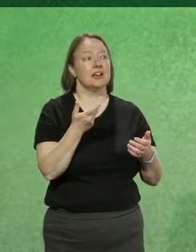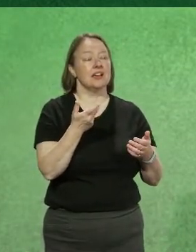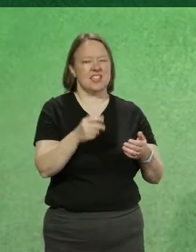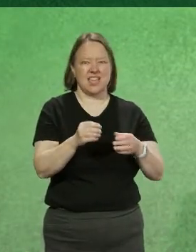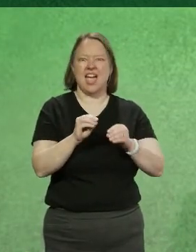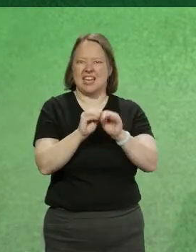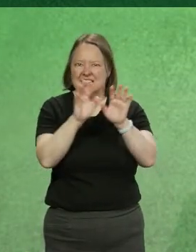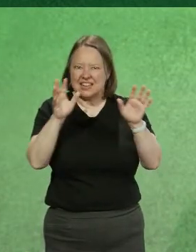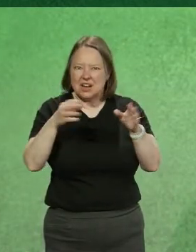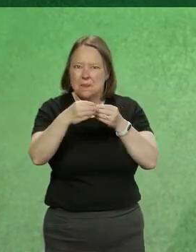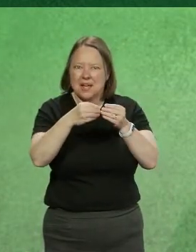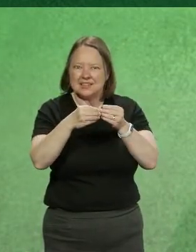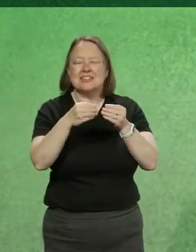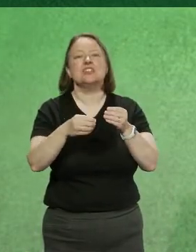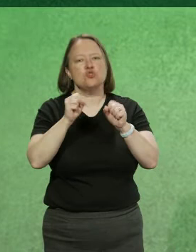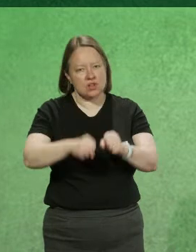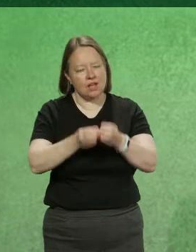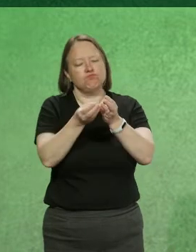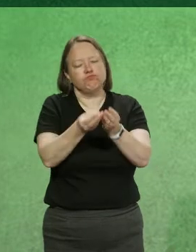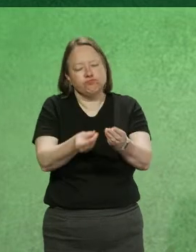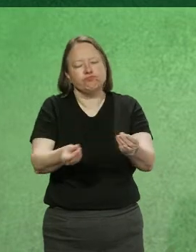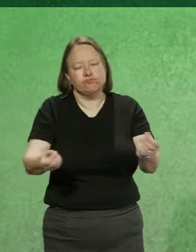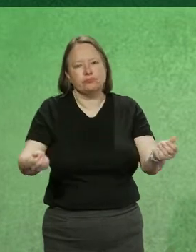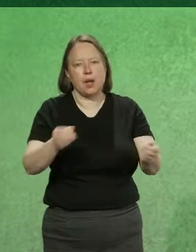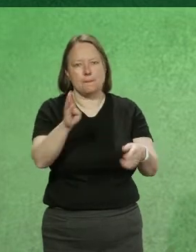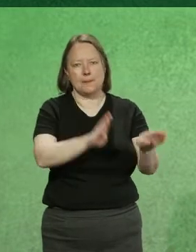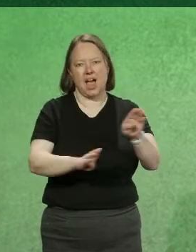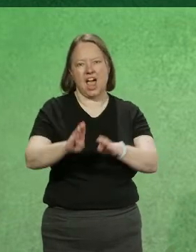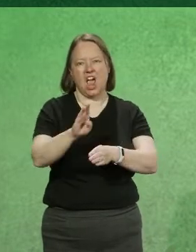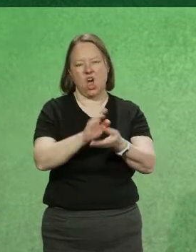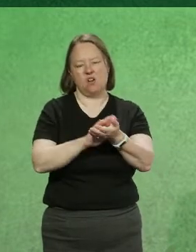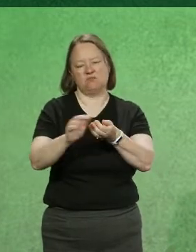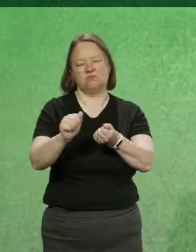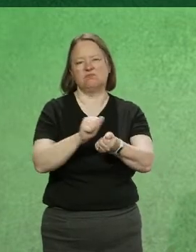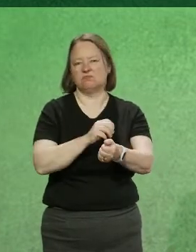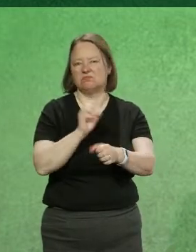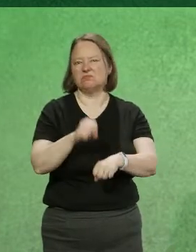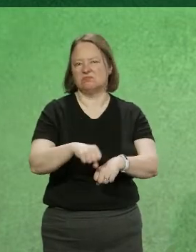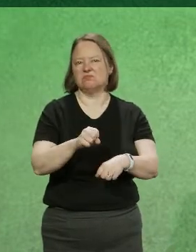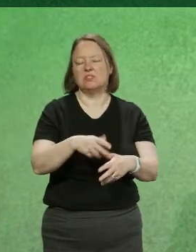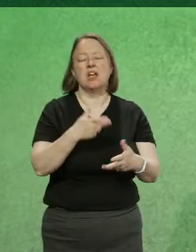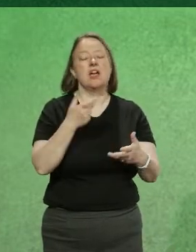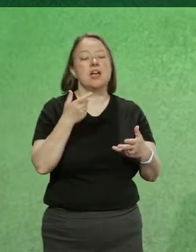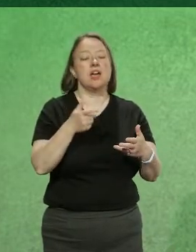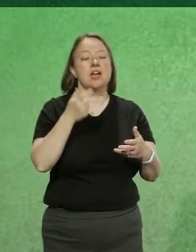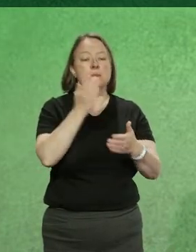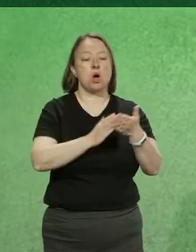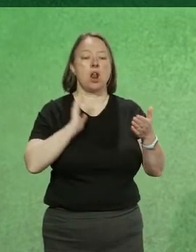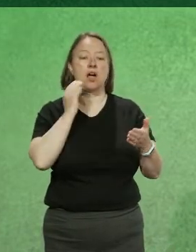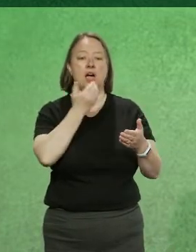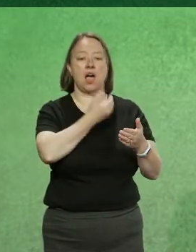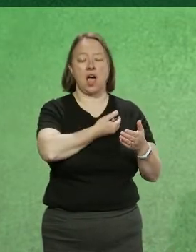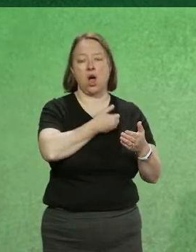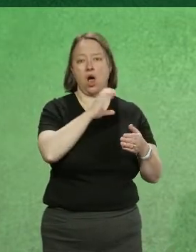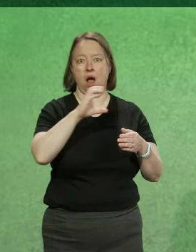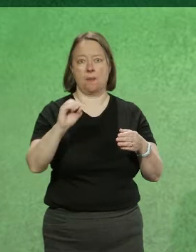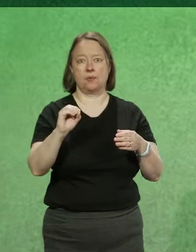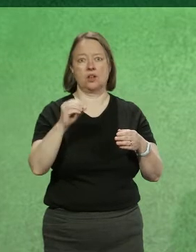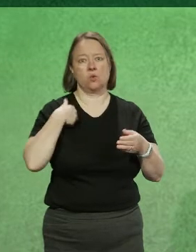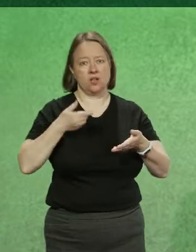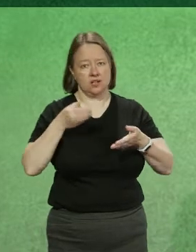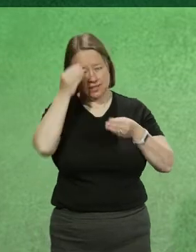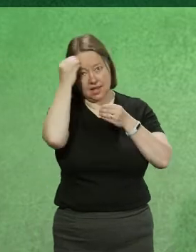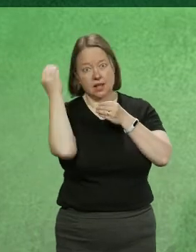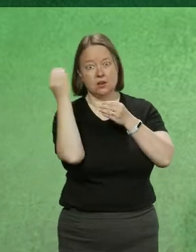is biodegradable. It's not just the normal plastic we know of. It's biodegradable. And as part of our campaign, we will be letting people